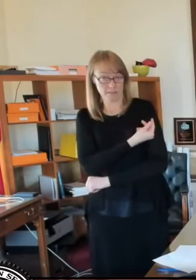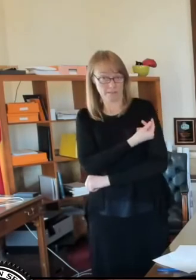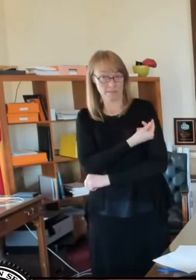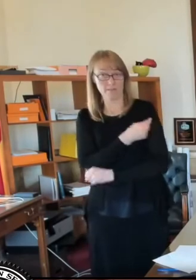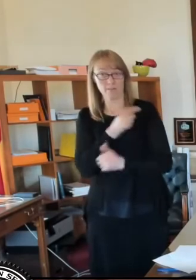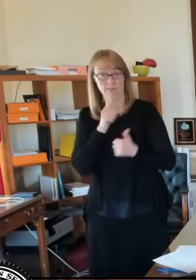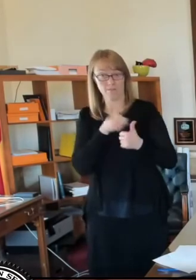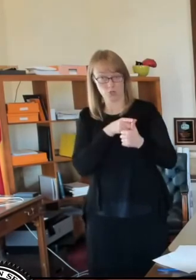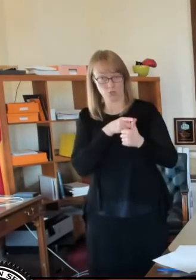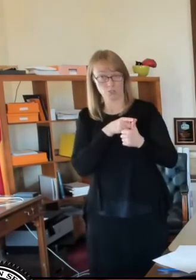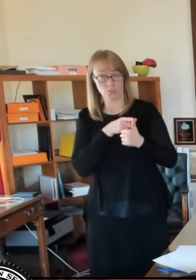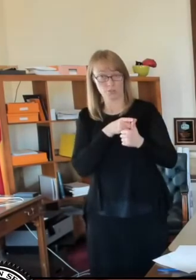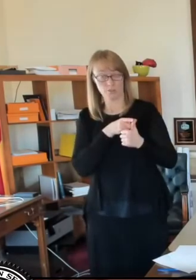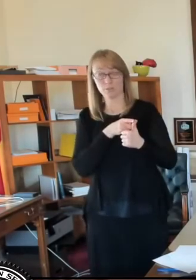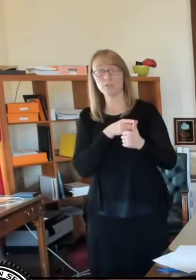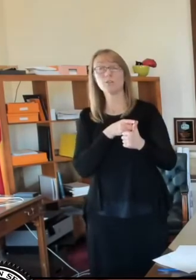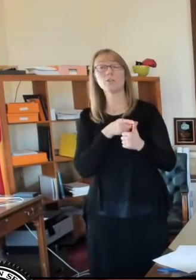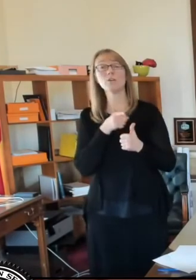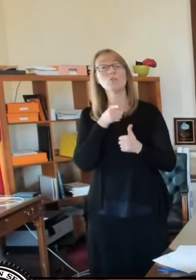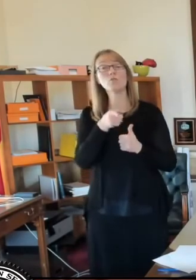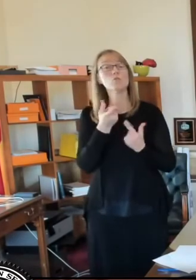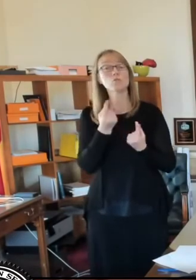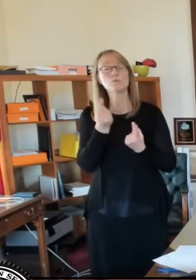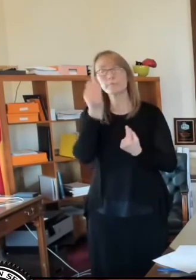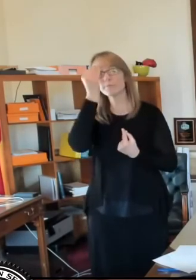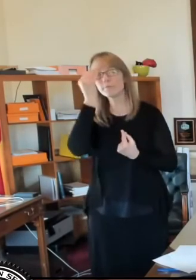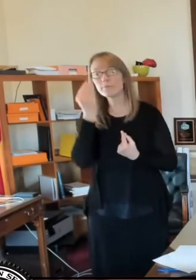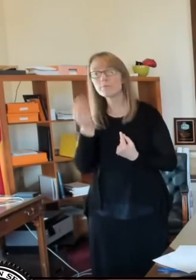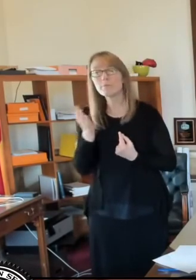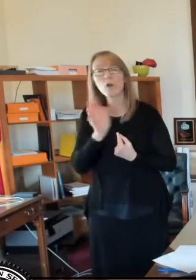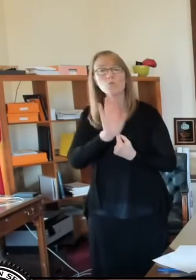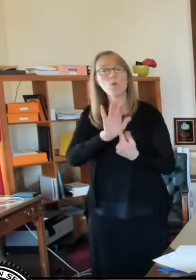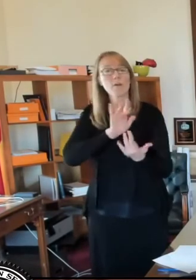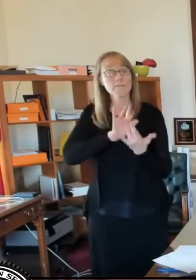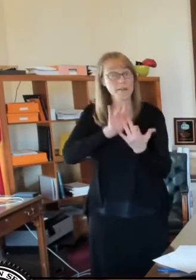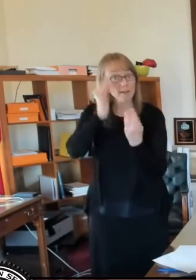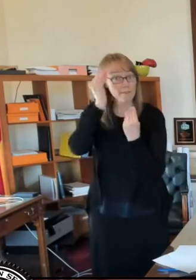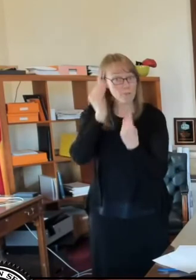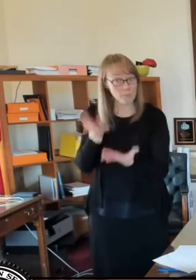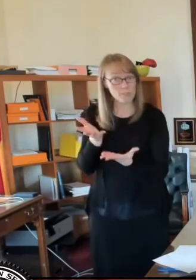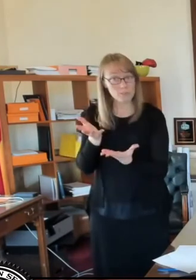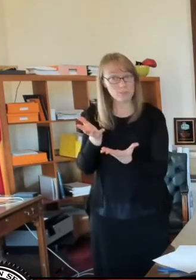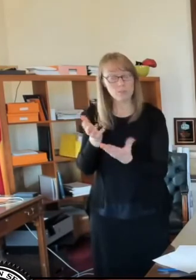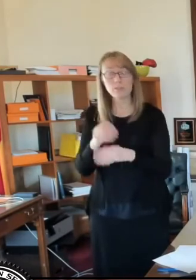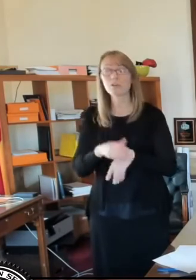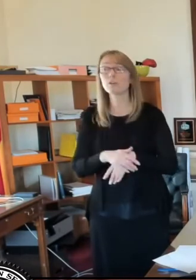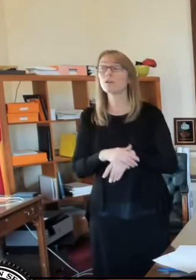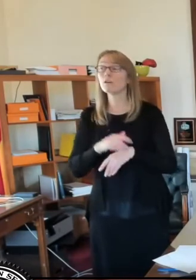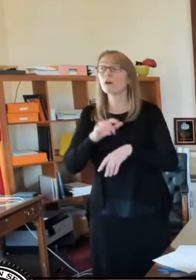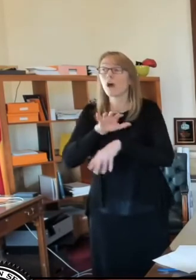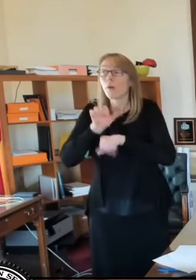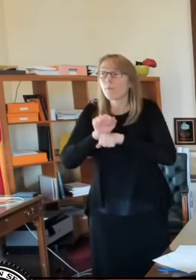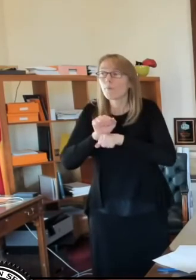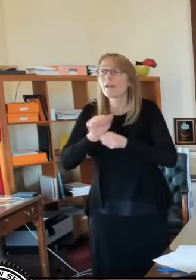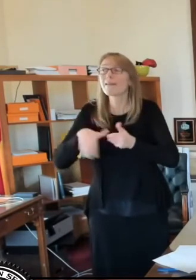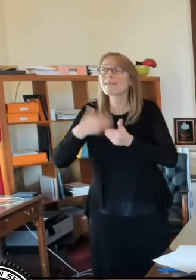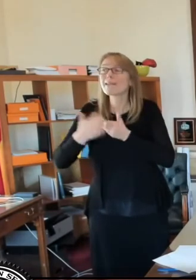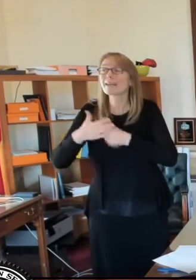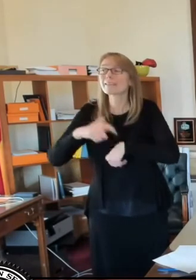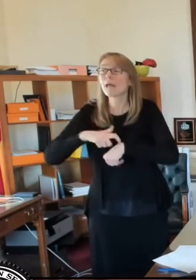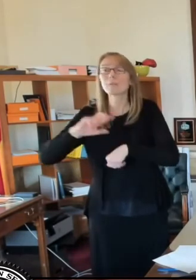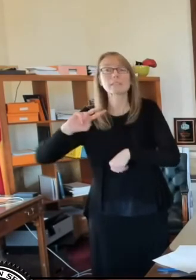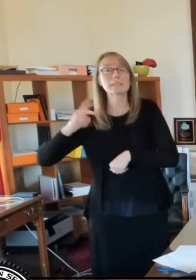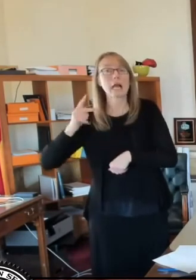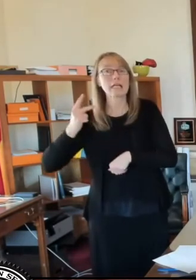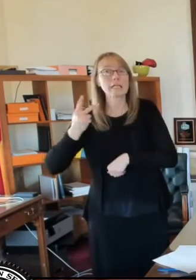get the first shot, you give them your information, give them a way to contact you, figure out when you're going to get your second vaccination, because